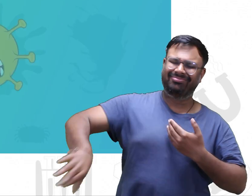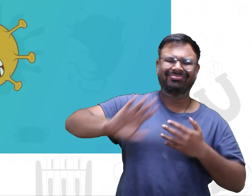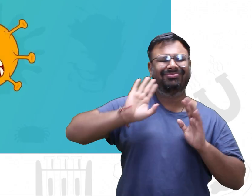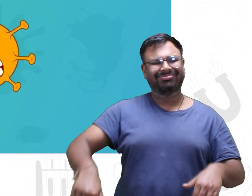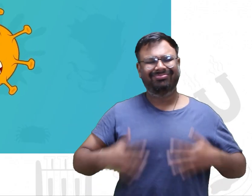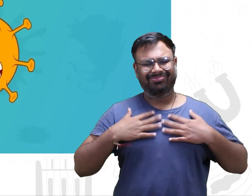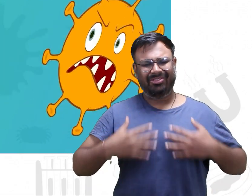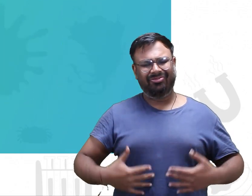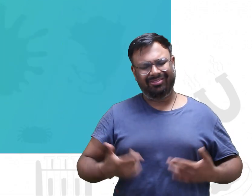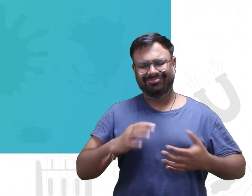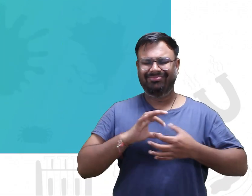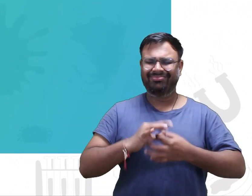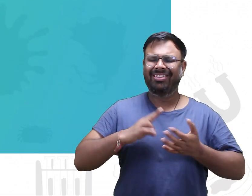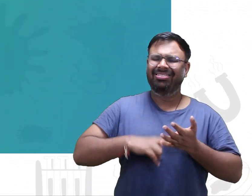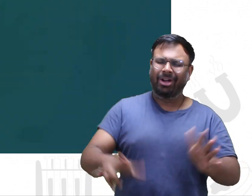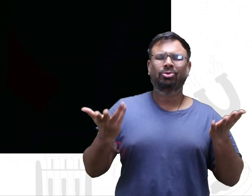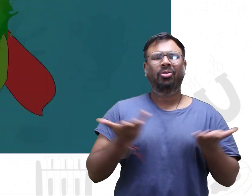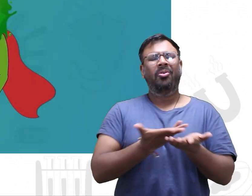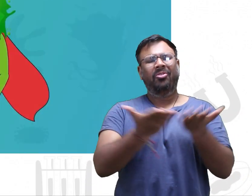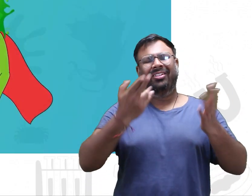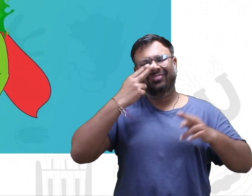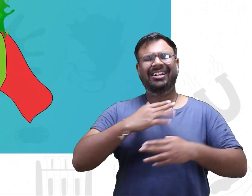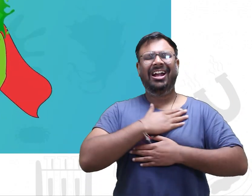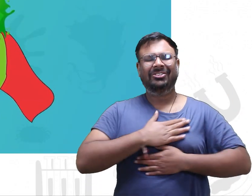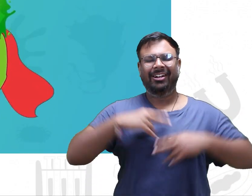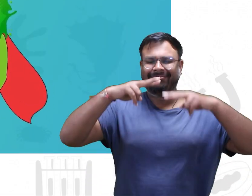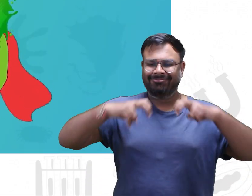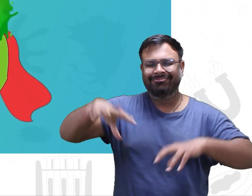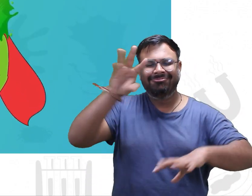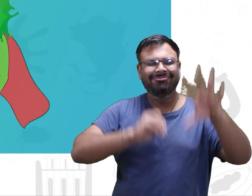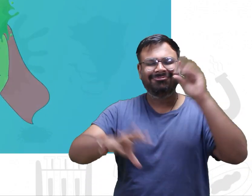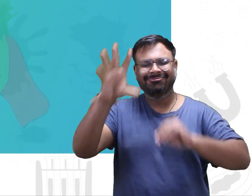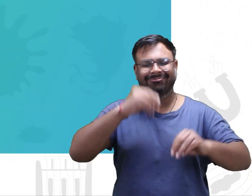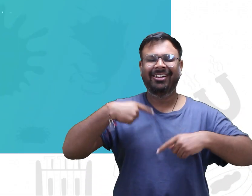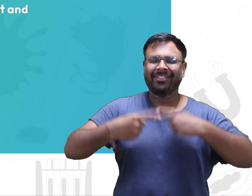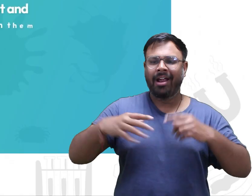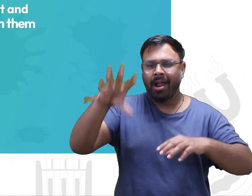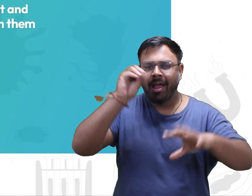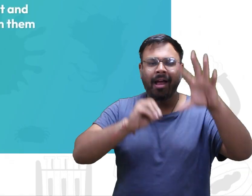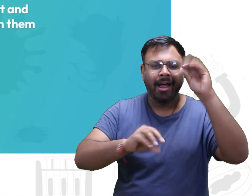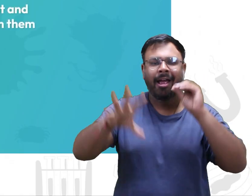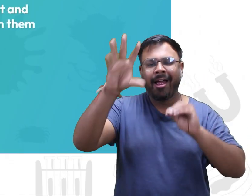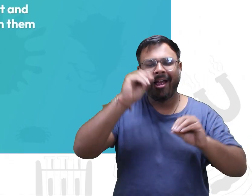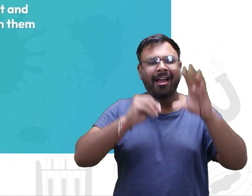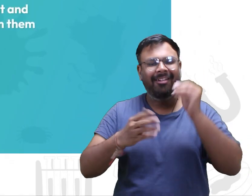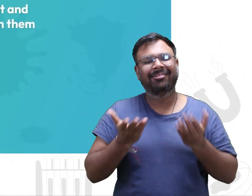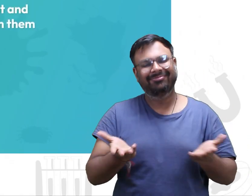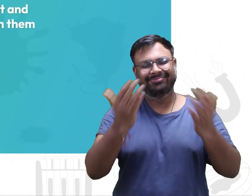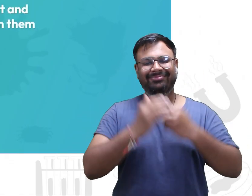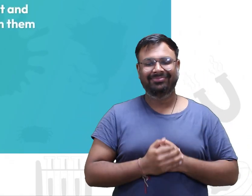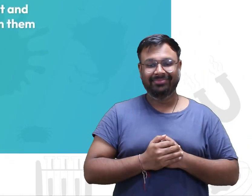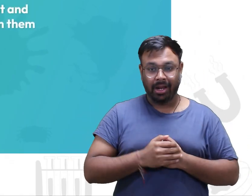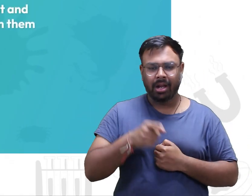However, we shouldn't let this scare us. Microbes are very ubiquitous and versatile in nature. They can be so fun to study